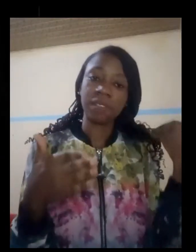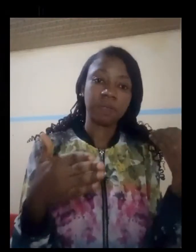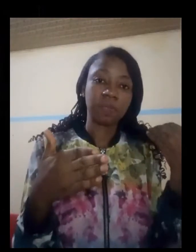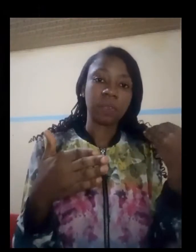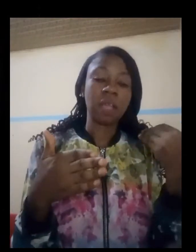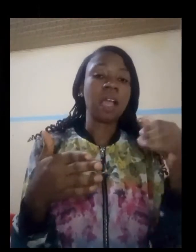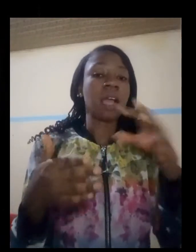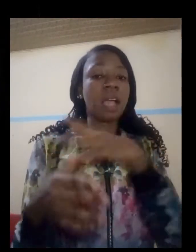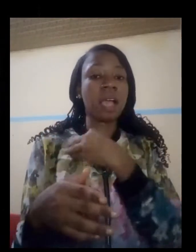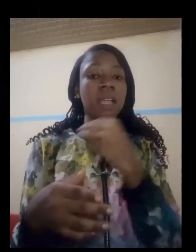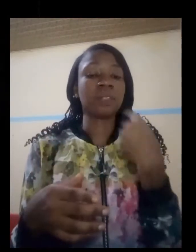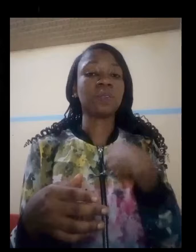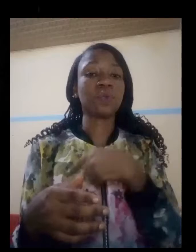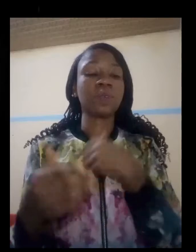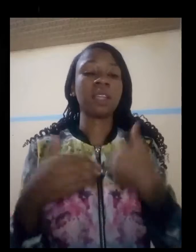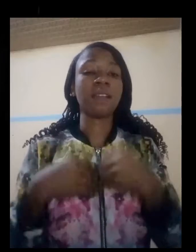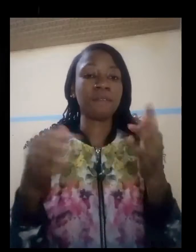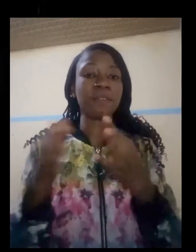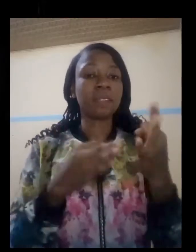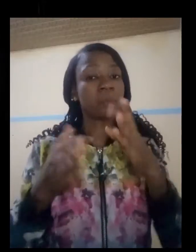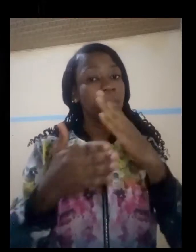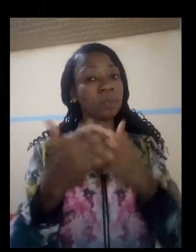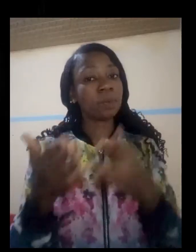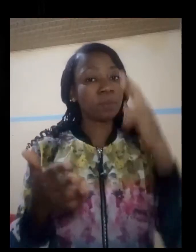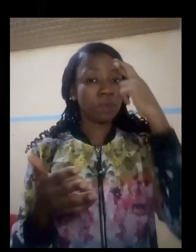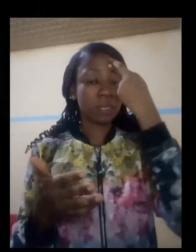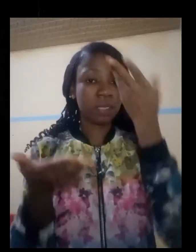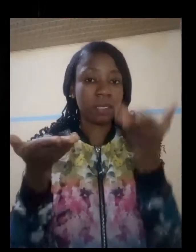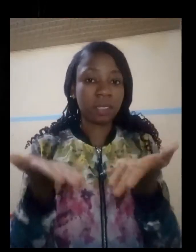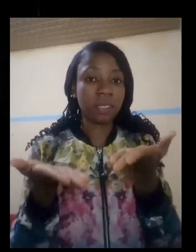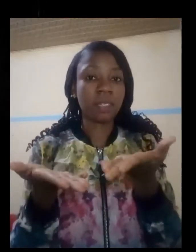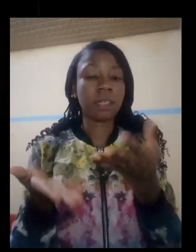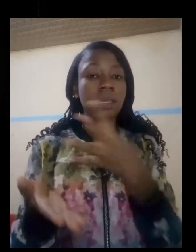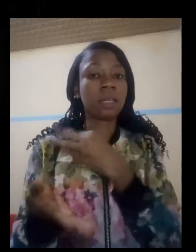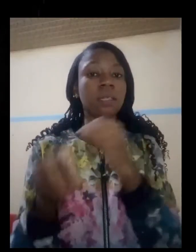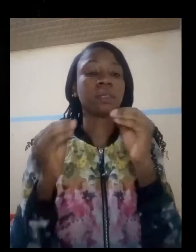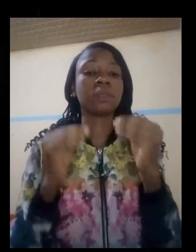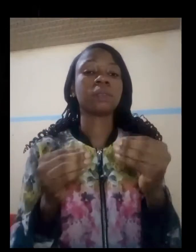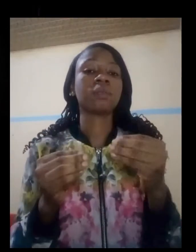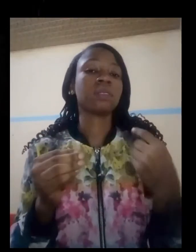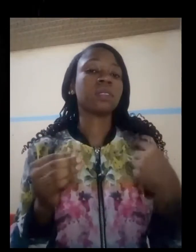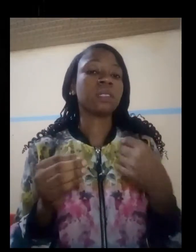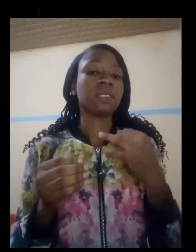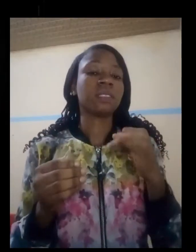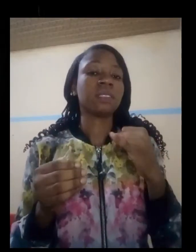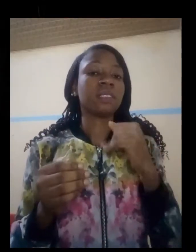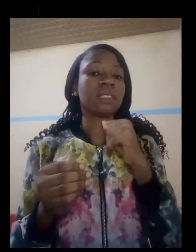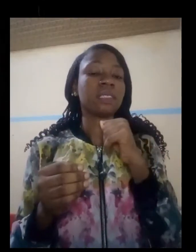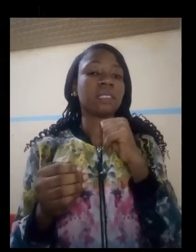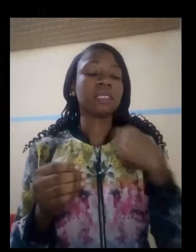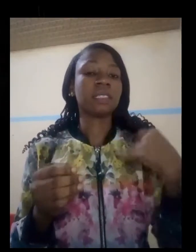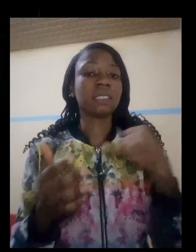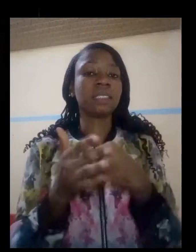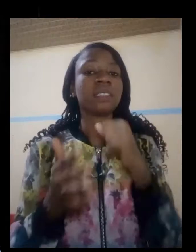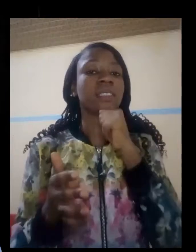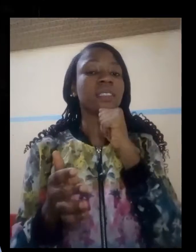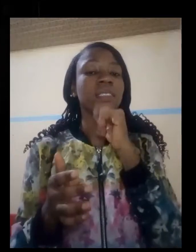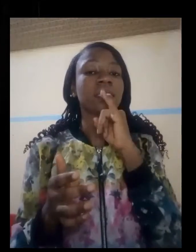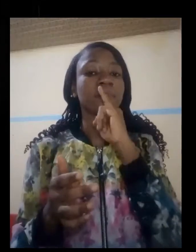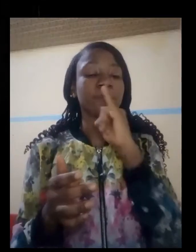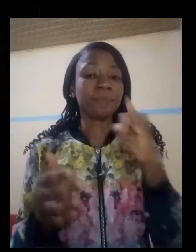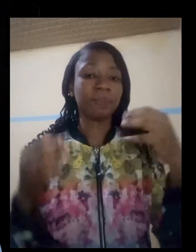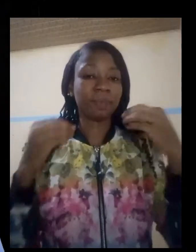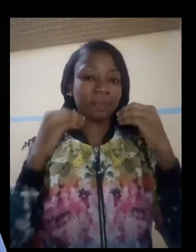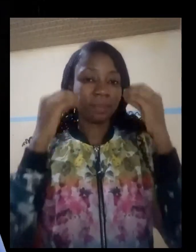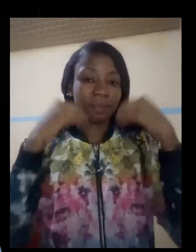reasons here. And so it is disheartening that just 1957 and the